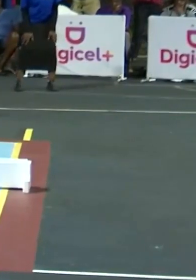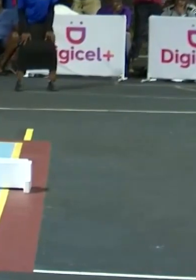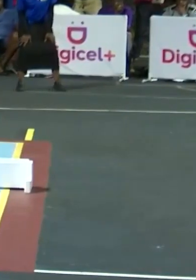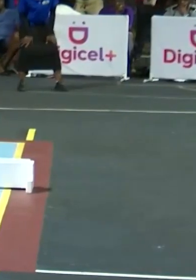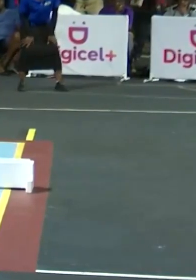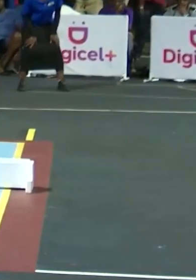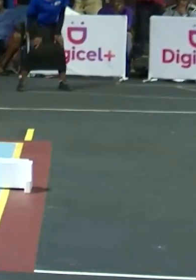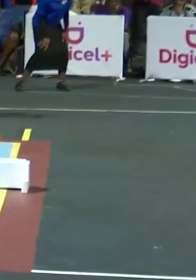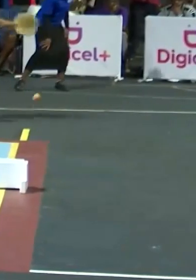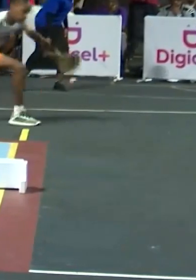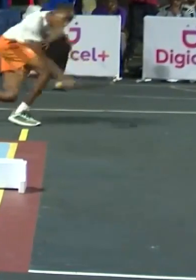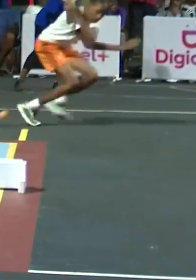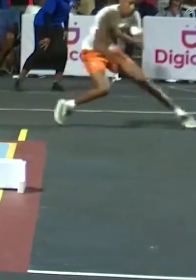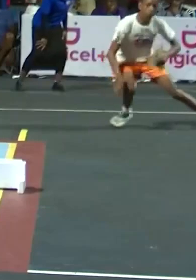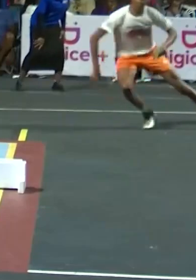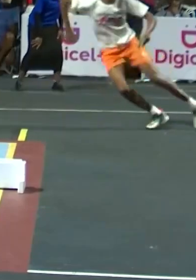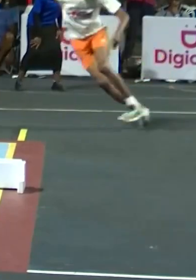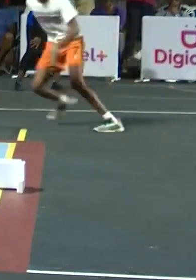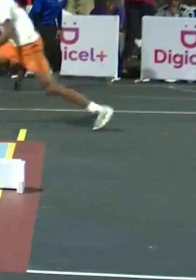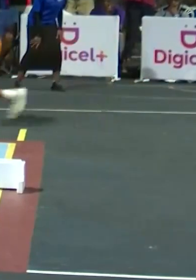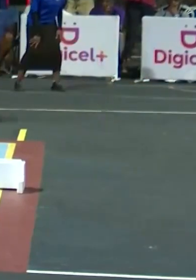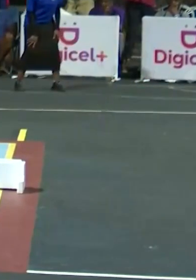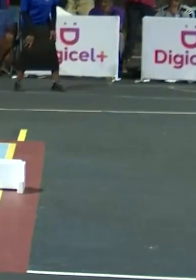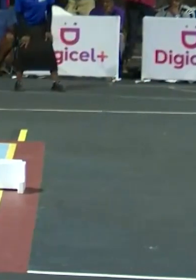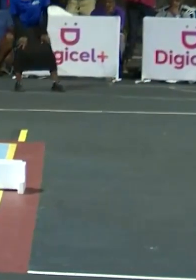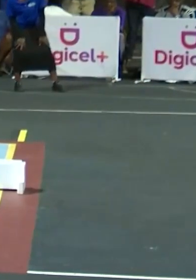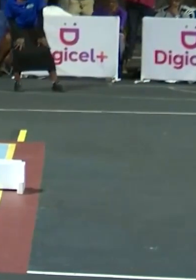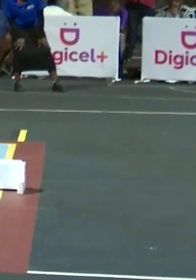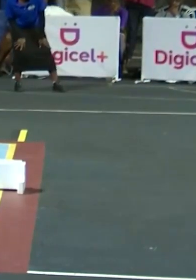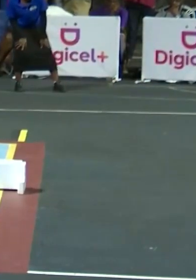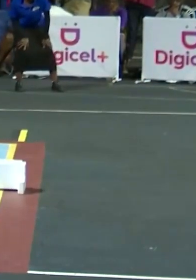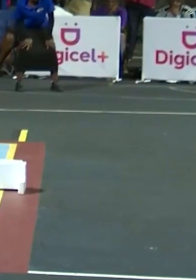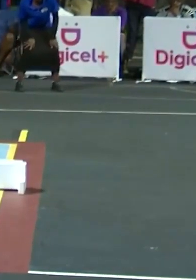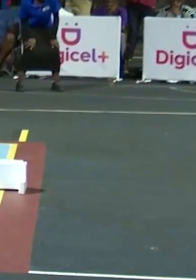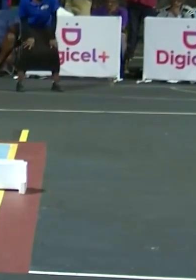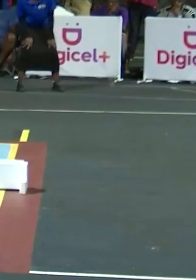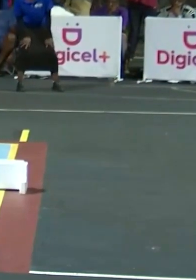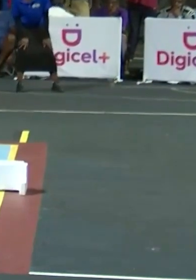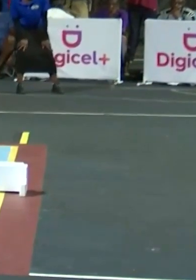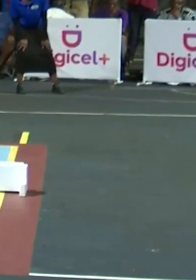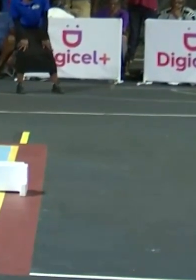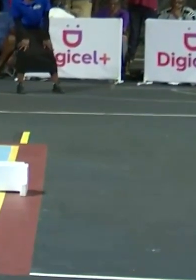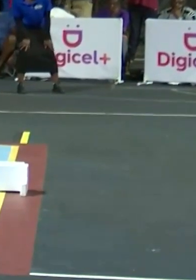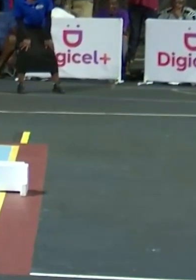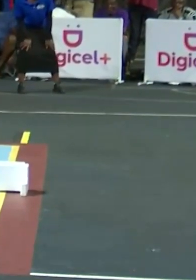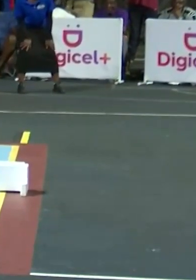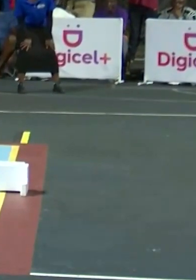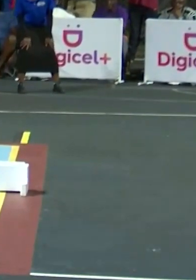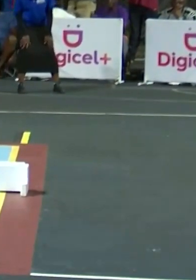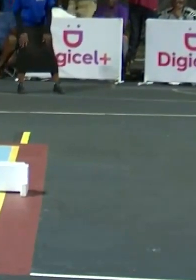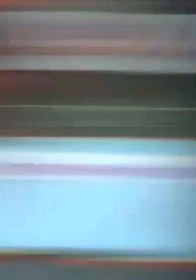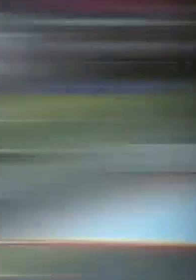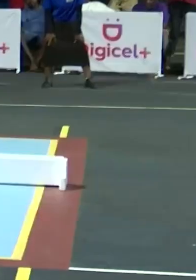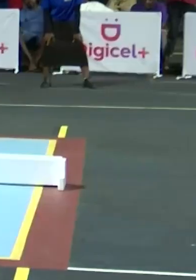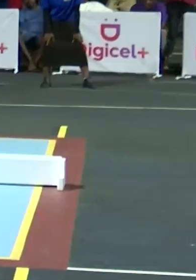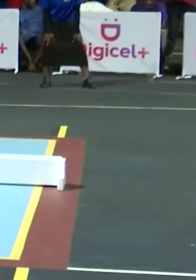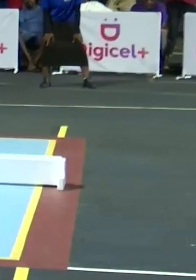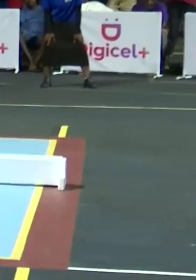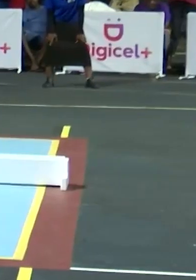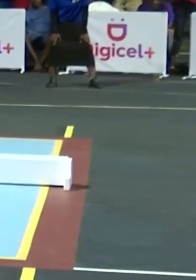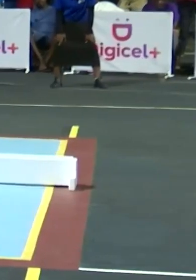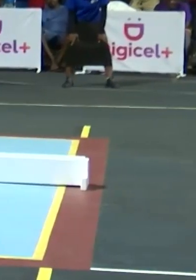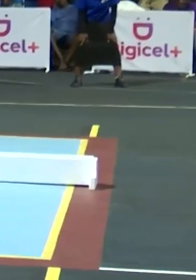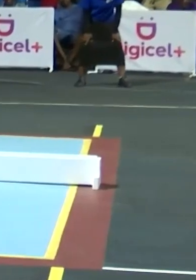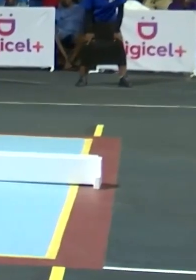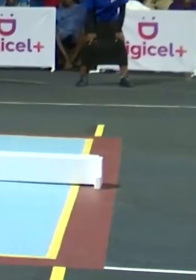lethal approach, reading the plays like a boss and striking just when it's hot. This play showed the experience. And as expected,